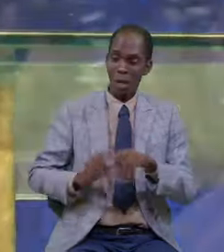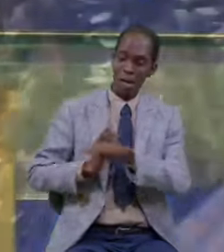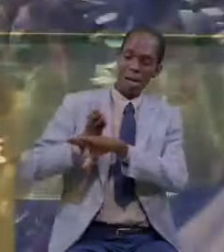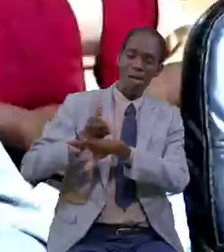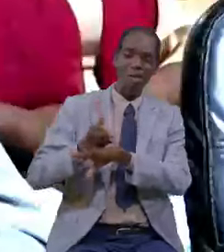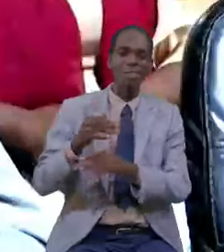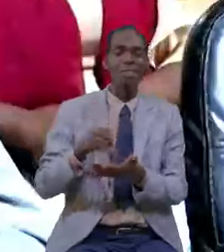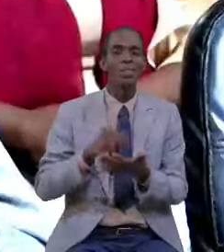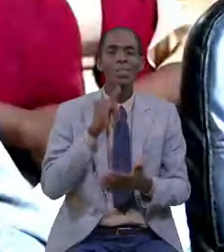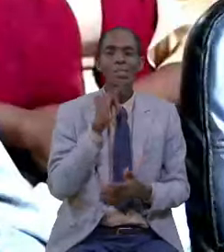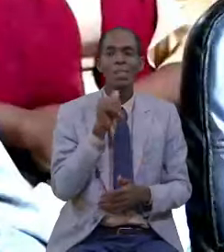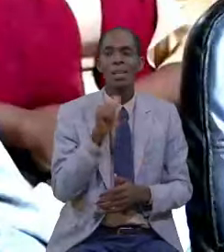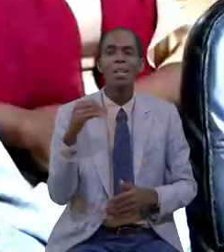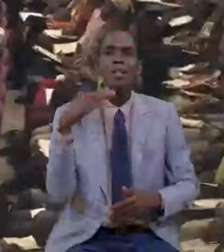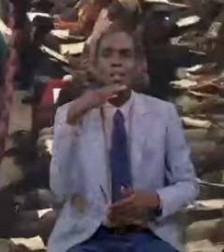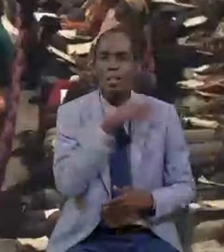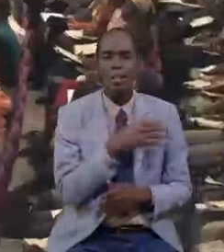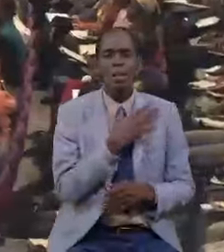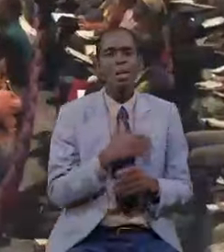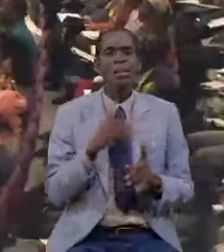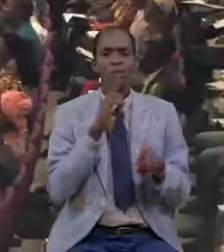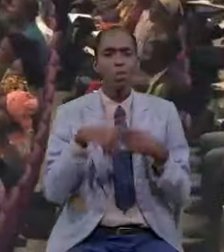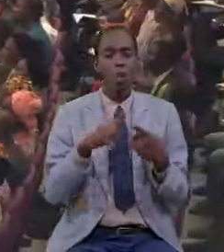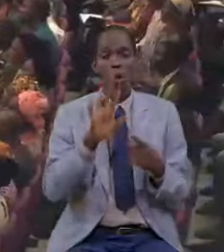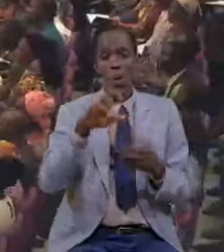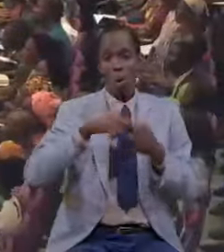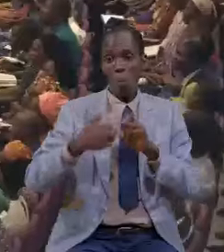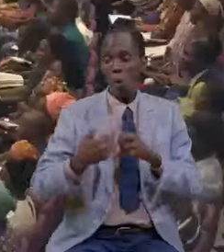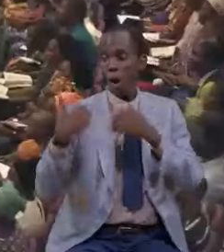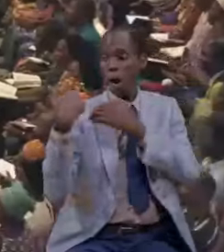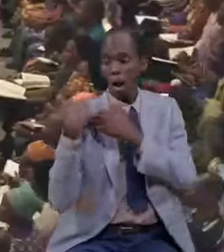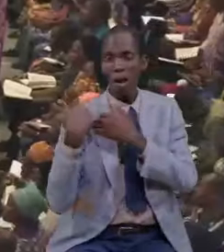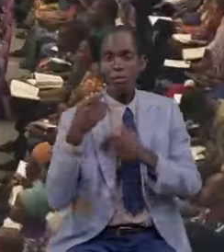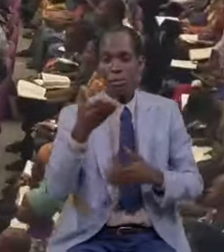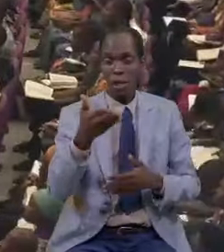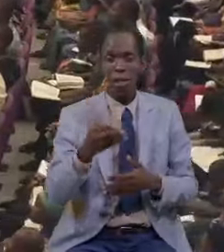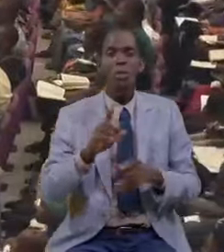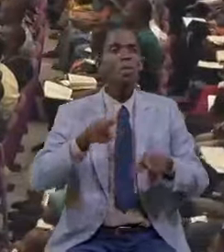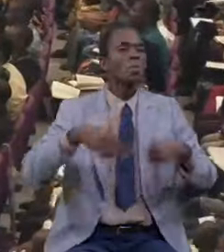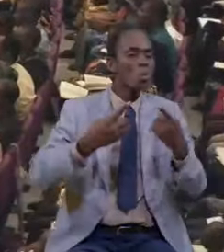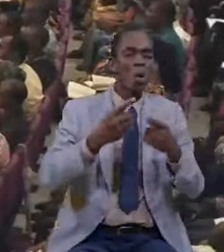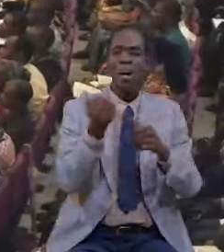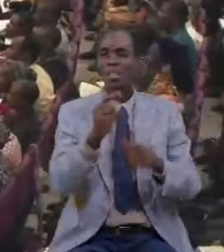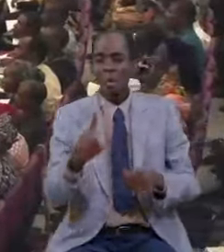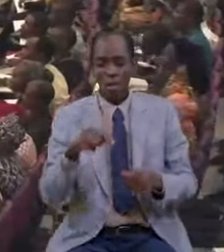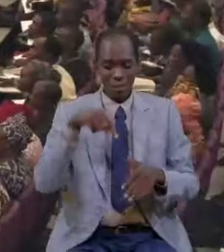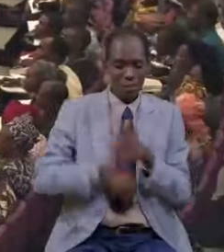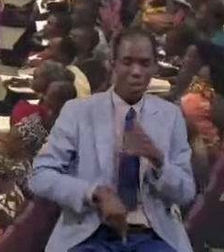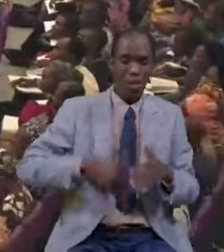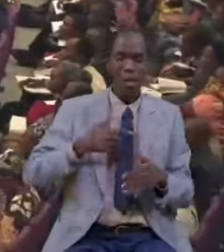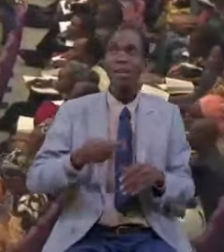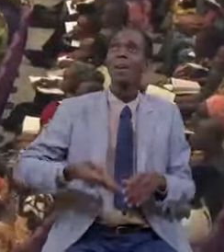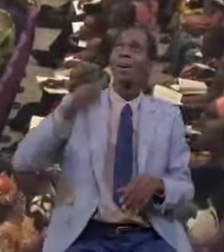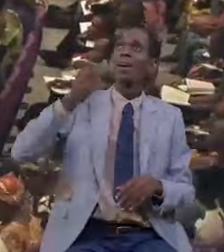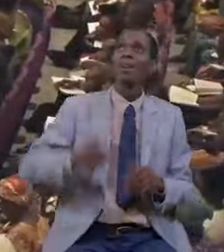lie. And they say, all those problems, you can go anywhere, go to higher life, and go to deeper life, and go to further